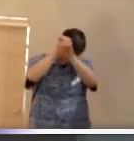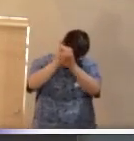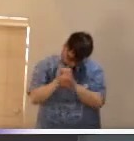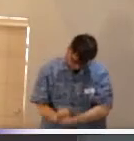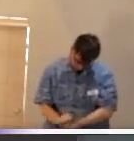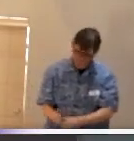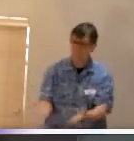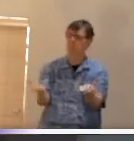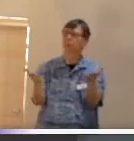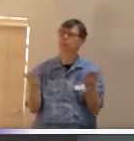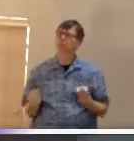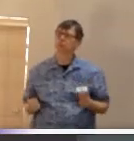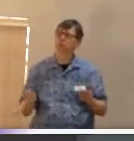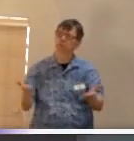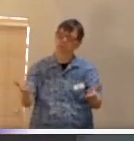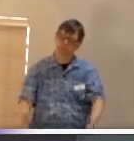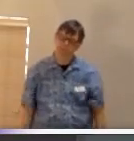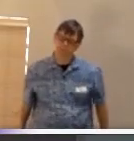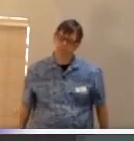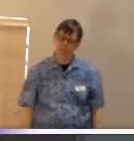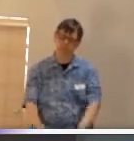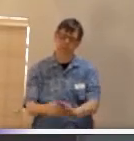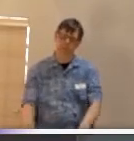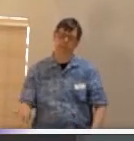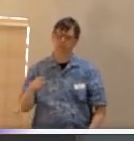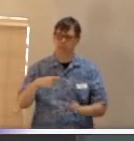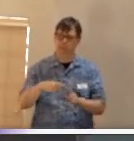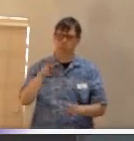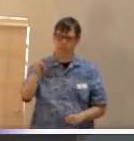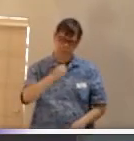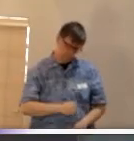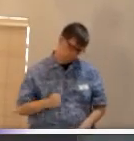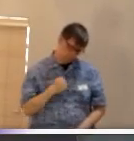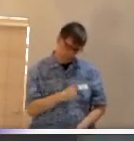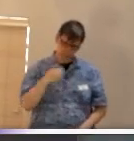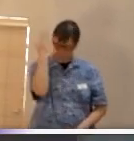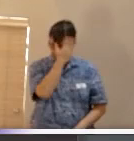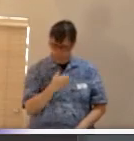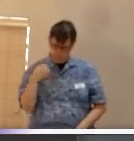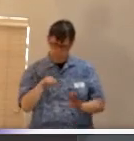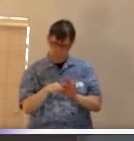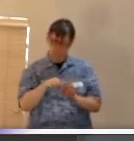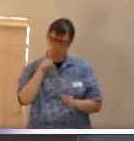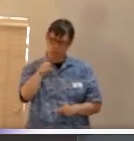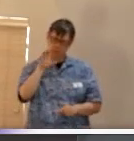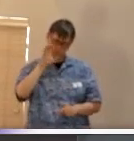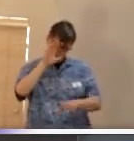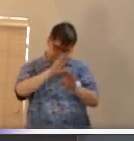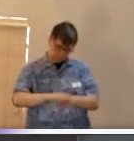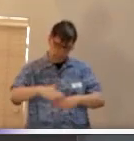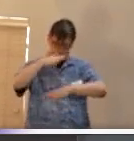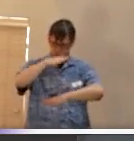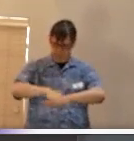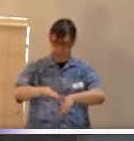and accepting and even prostrating to yourself is the most beautiful thing that you can do. Because when you lay it down at